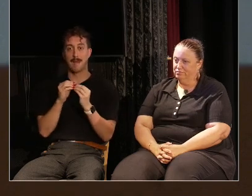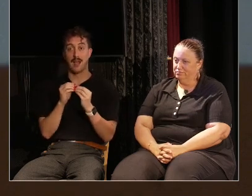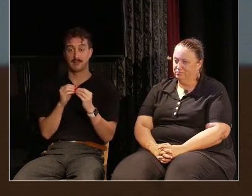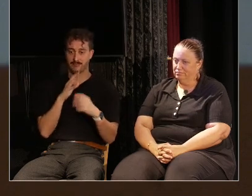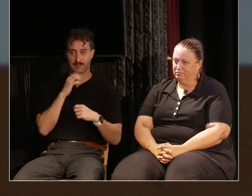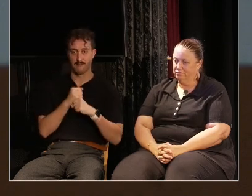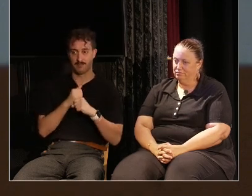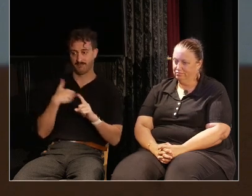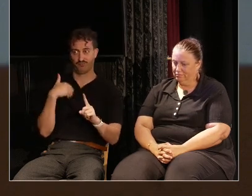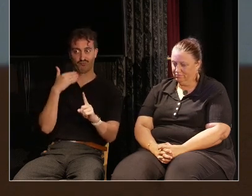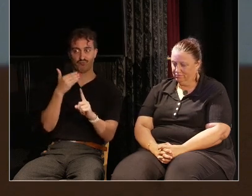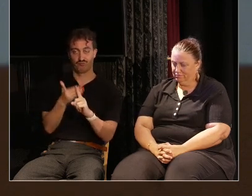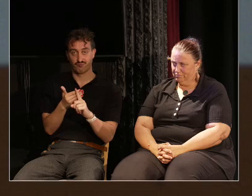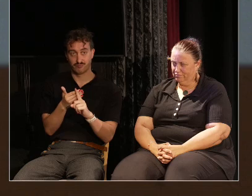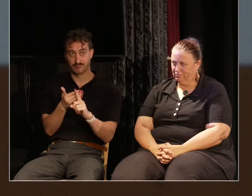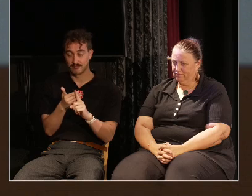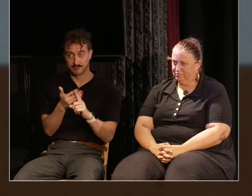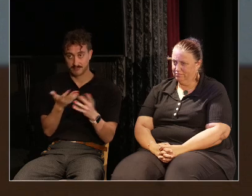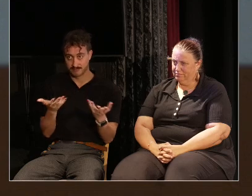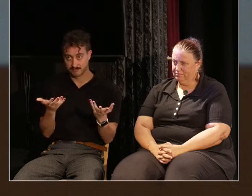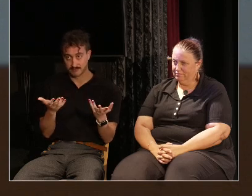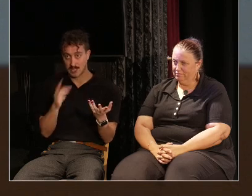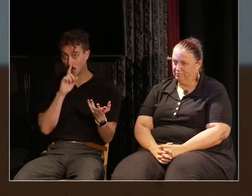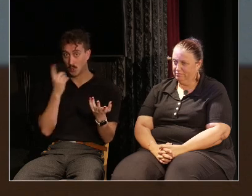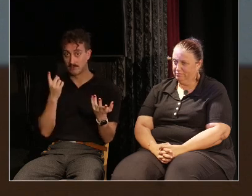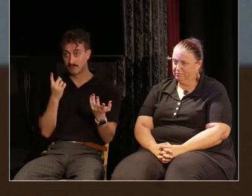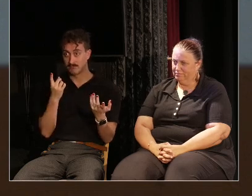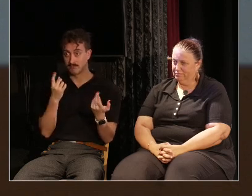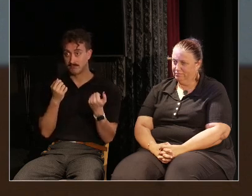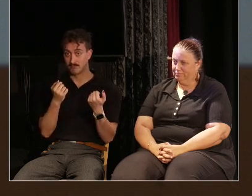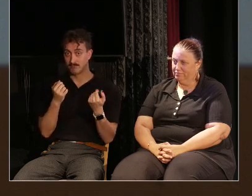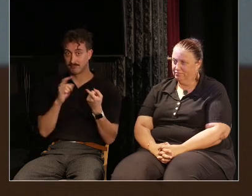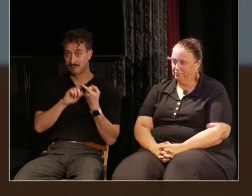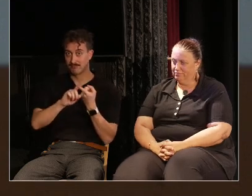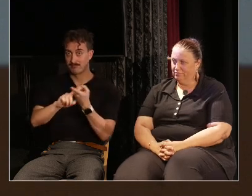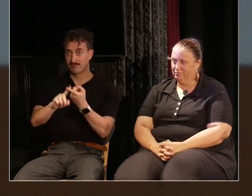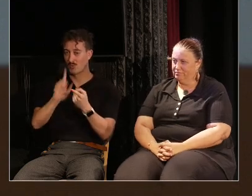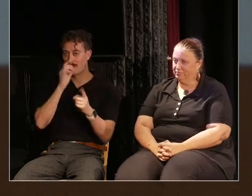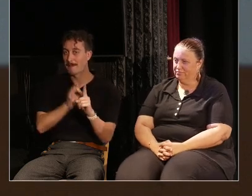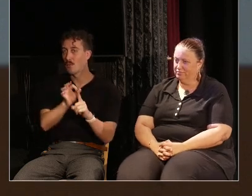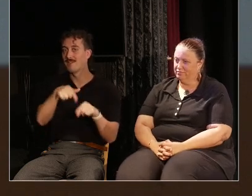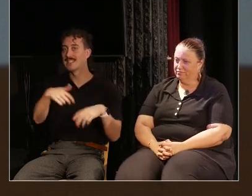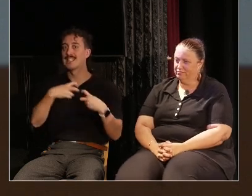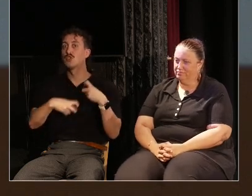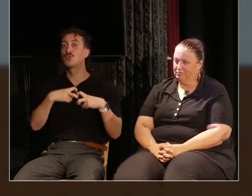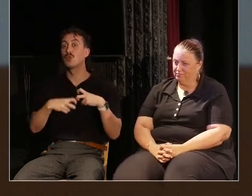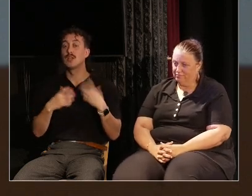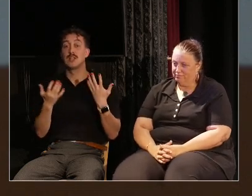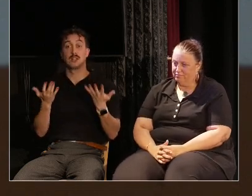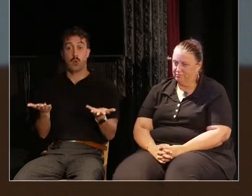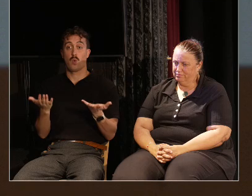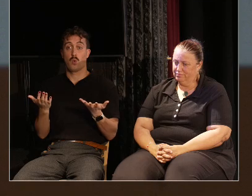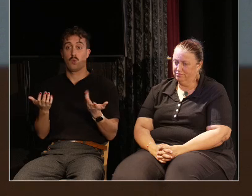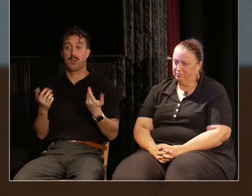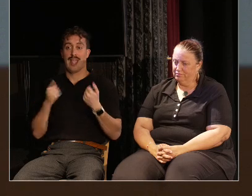government was not able to progress these issues. So in future, our position is that we want to eliminate